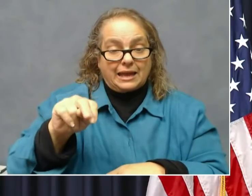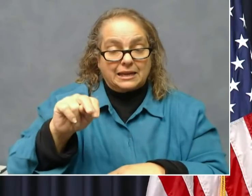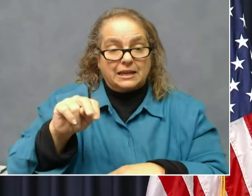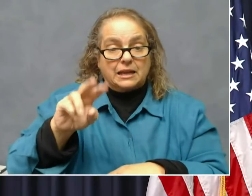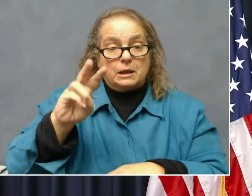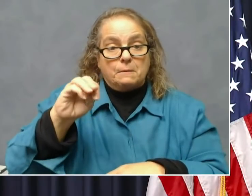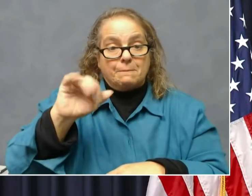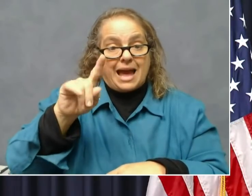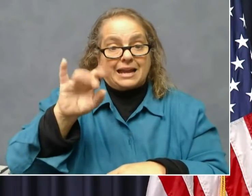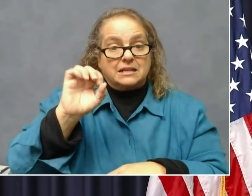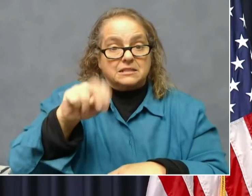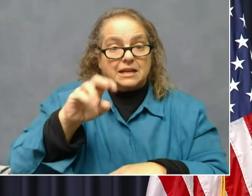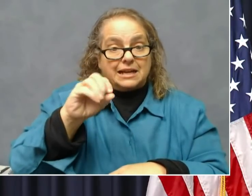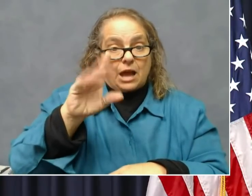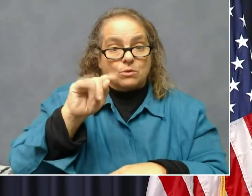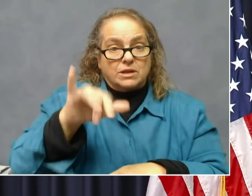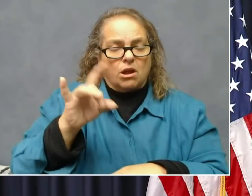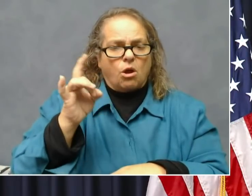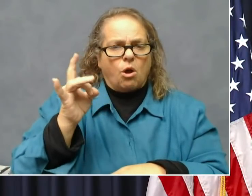County.